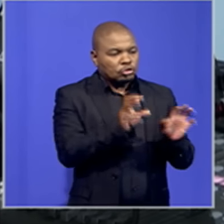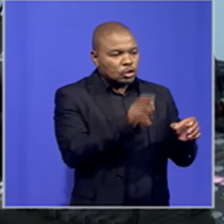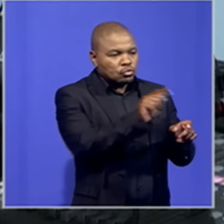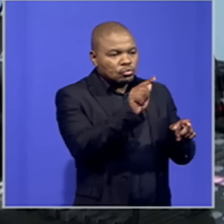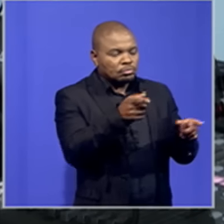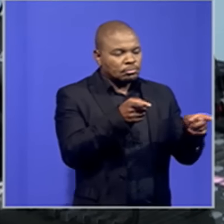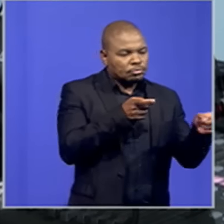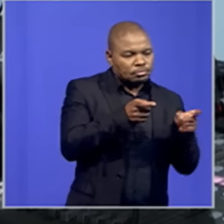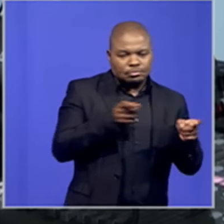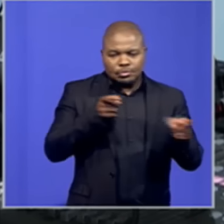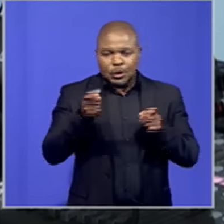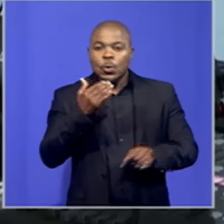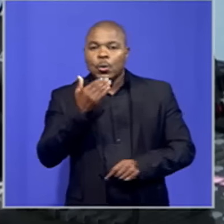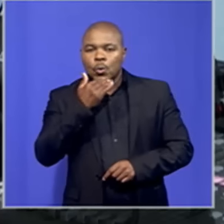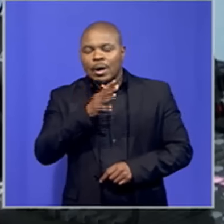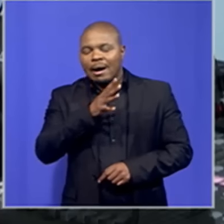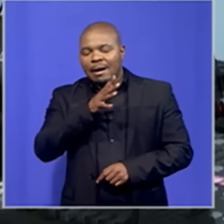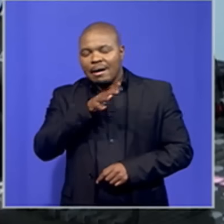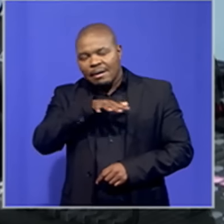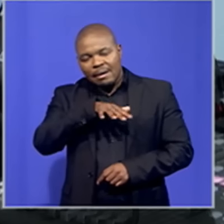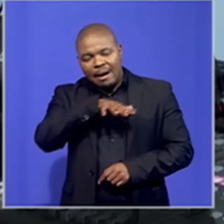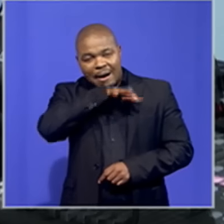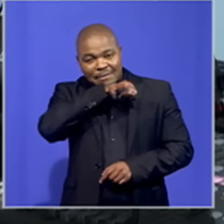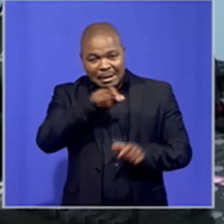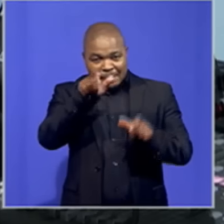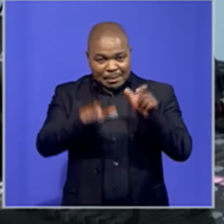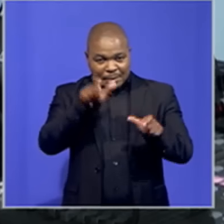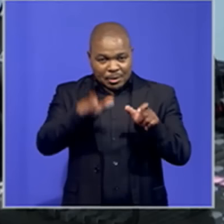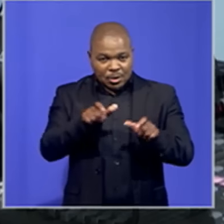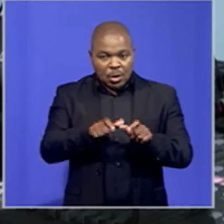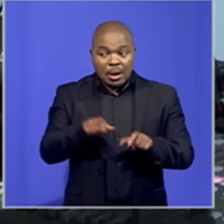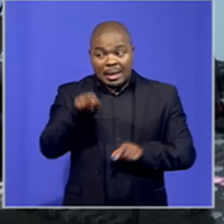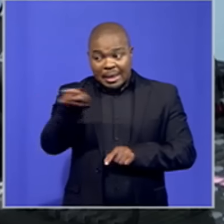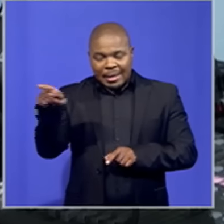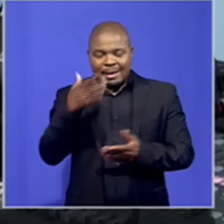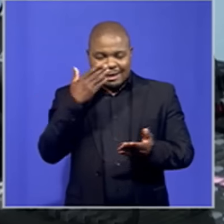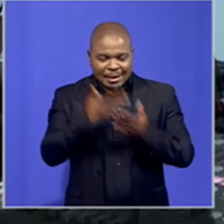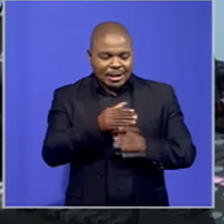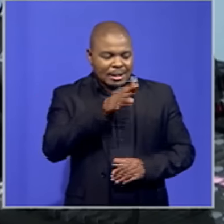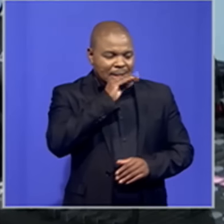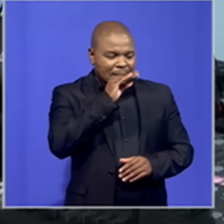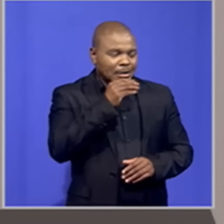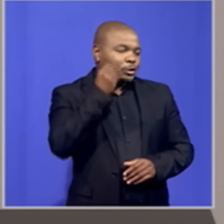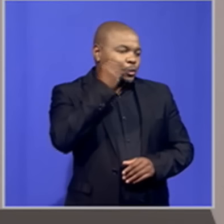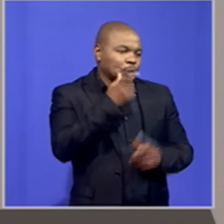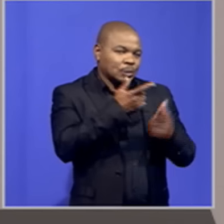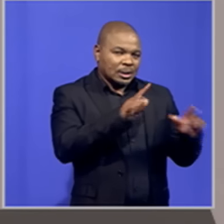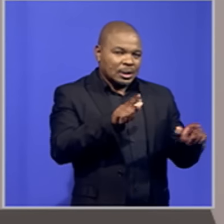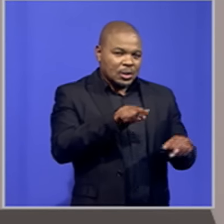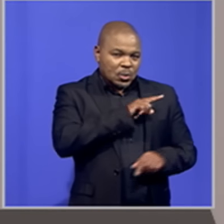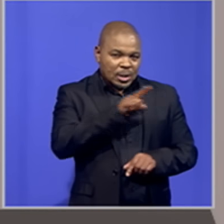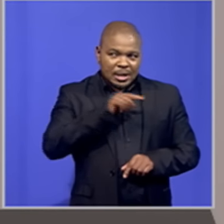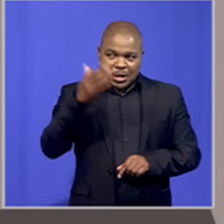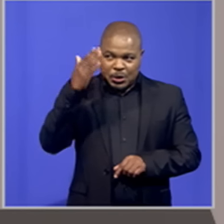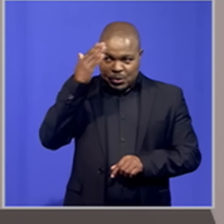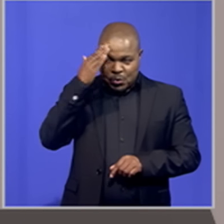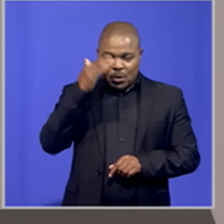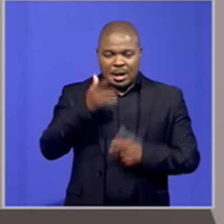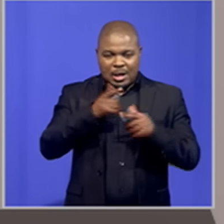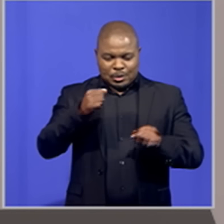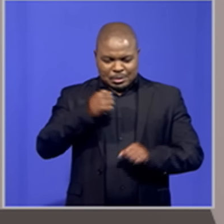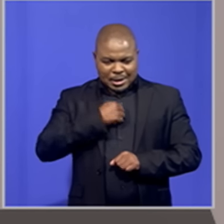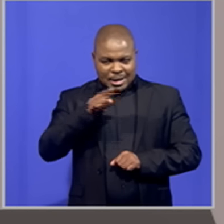were pure Afrikaner who could speak Sesotho, thinking they know my language, whereas they didn't